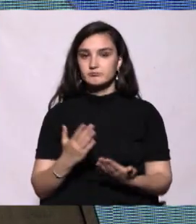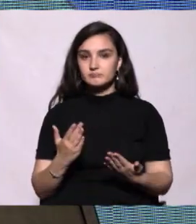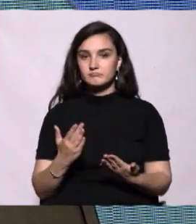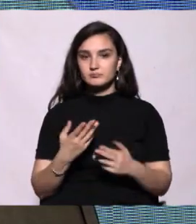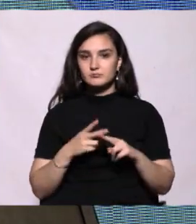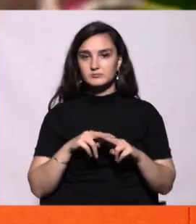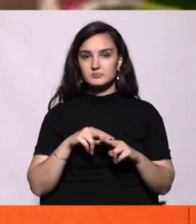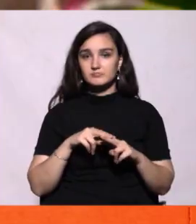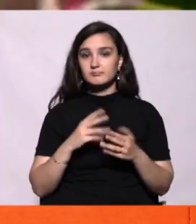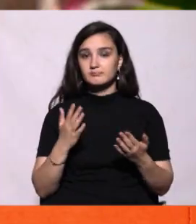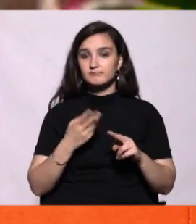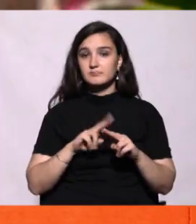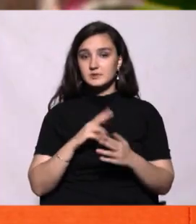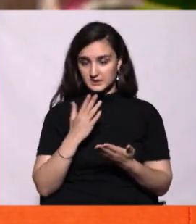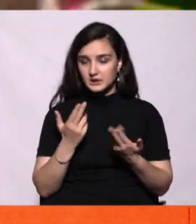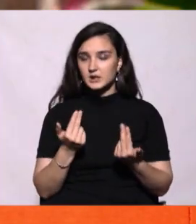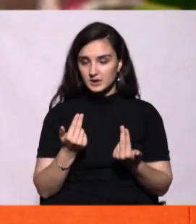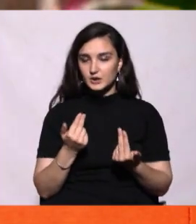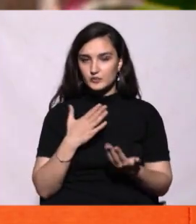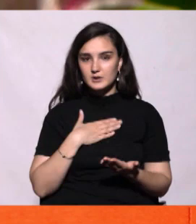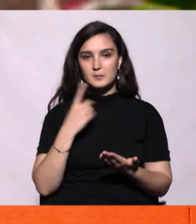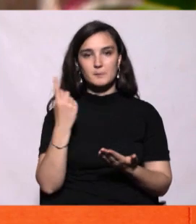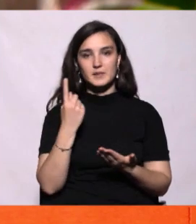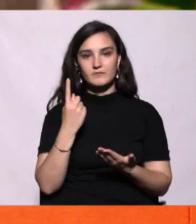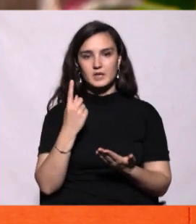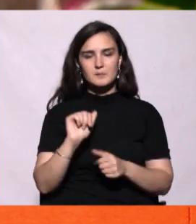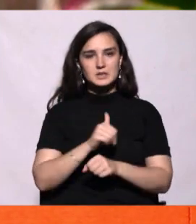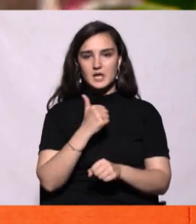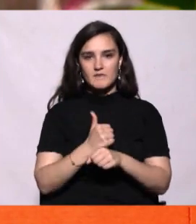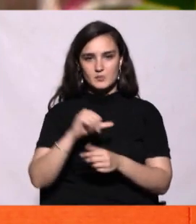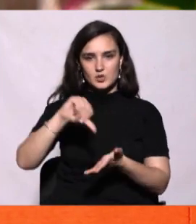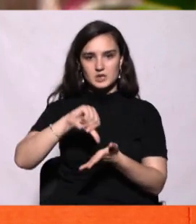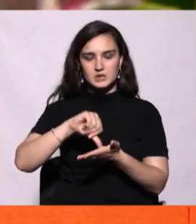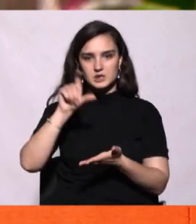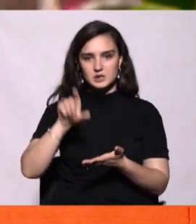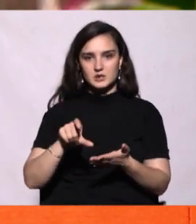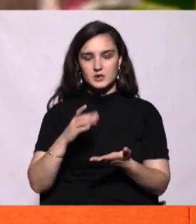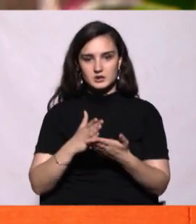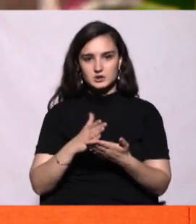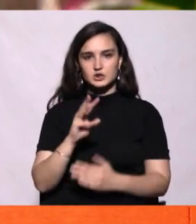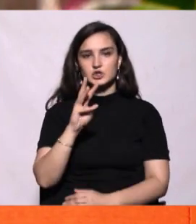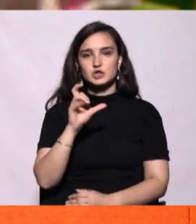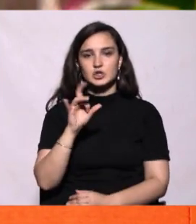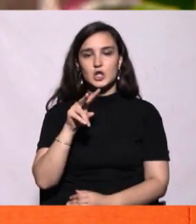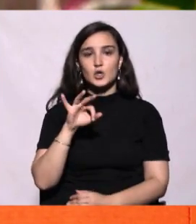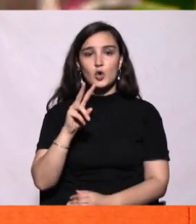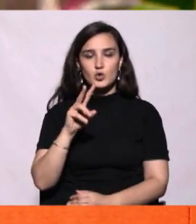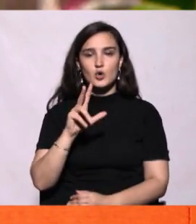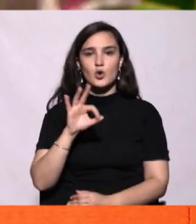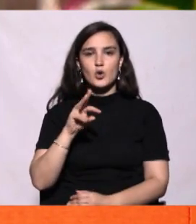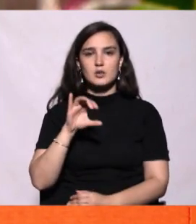Okay, Mr. Derill. So yes, our first main character is Mr. Sherlock Holmes,